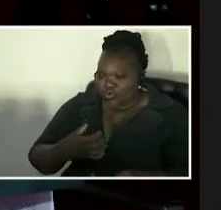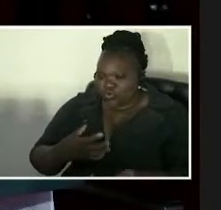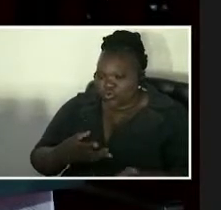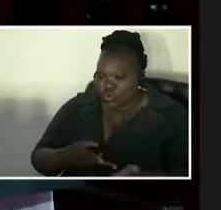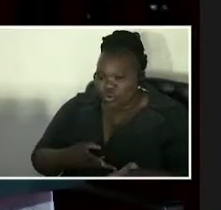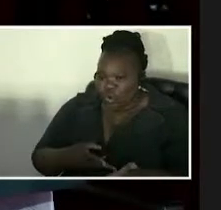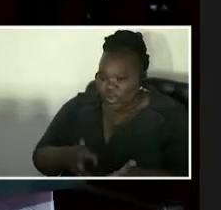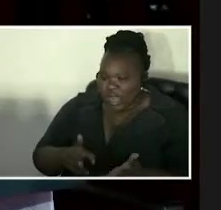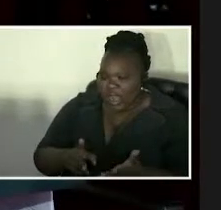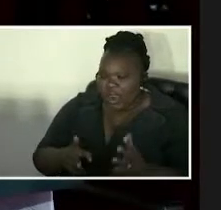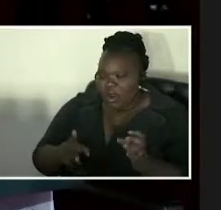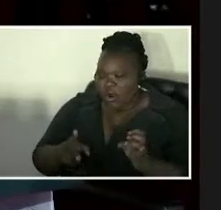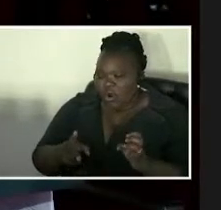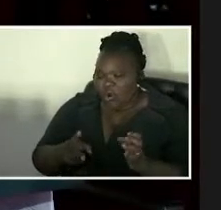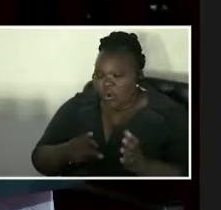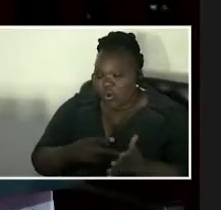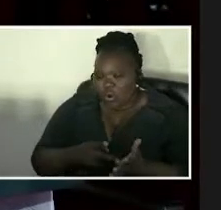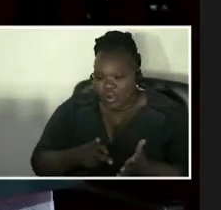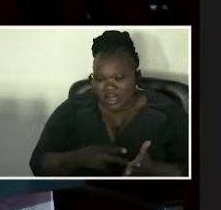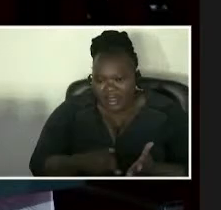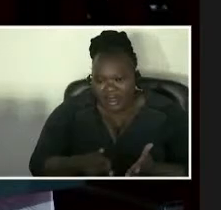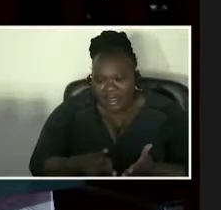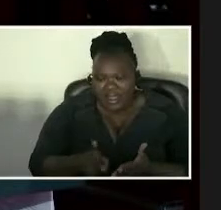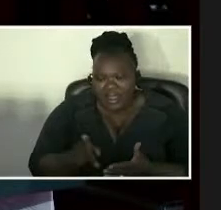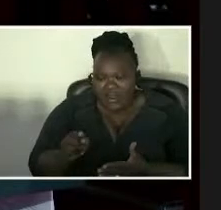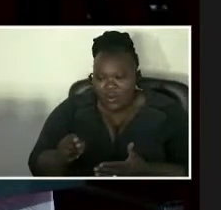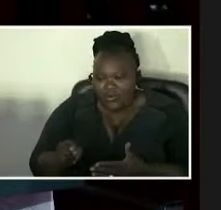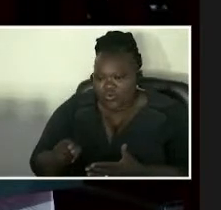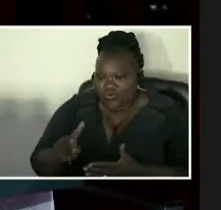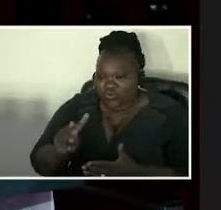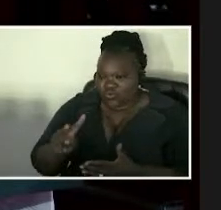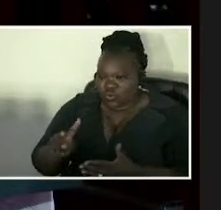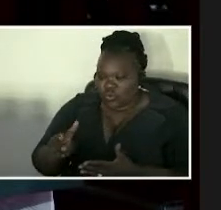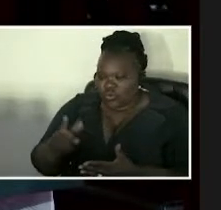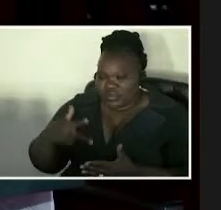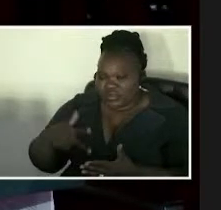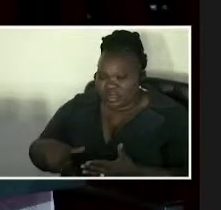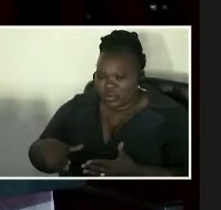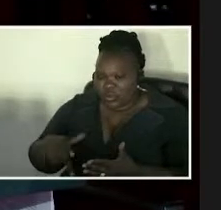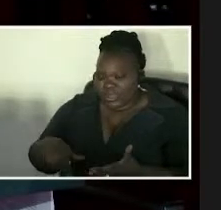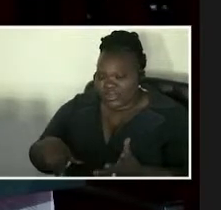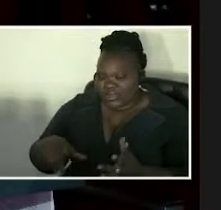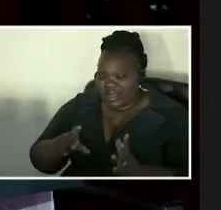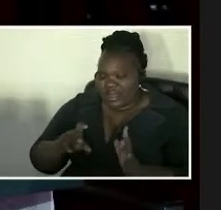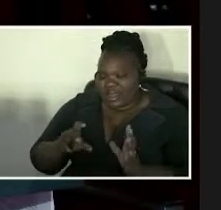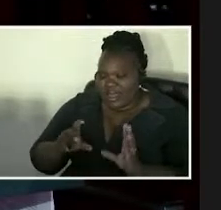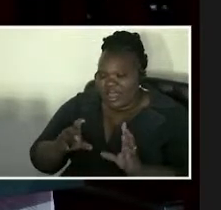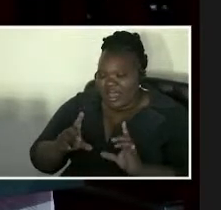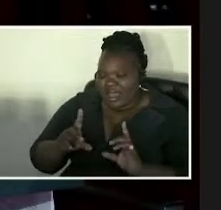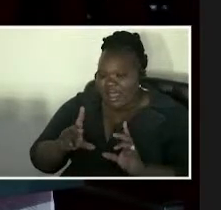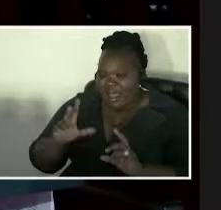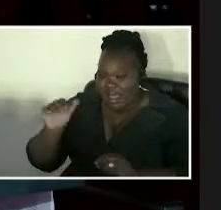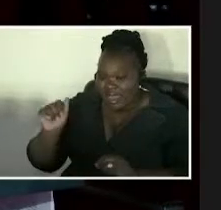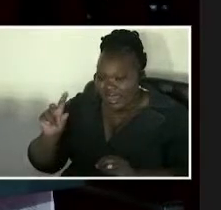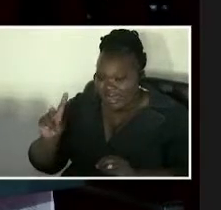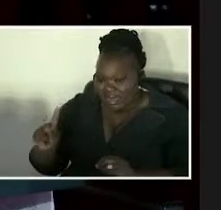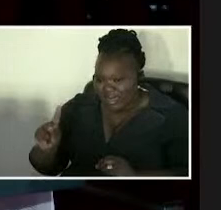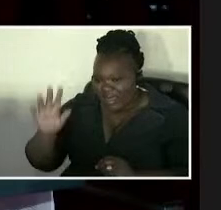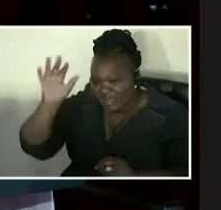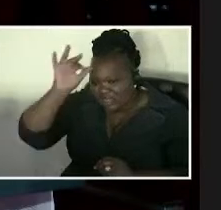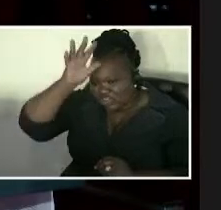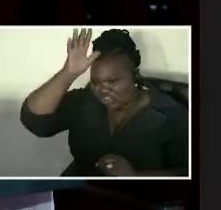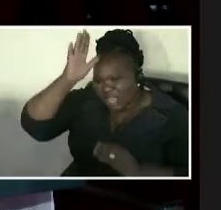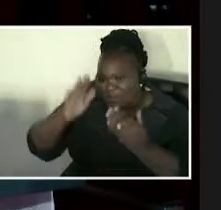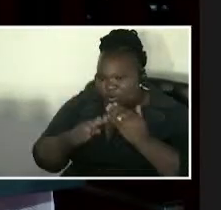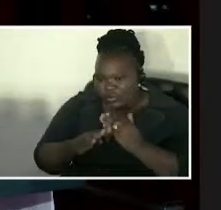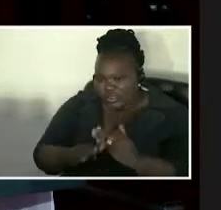contractual obligations as as was the case with two security companies lk security and sharks protection